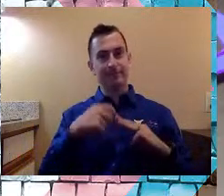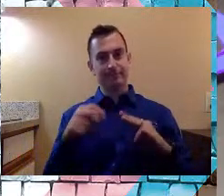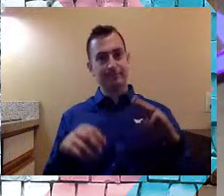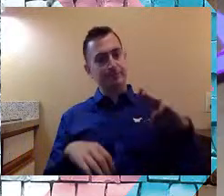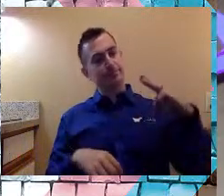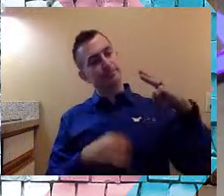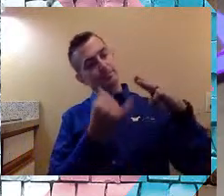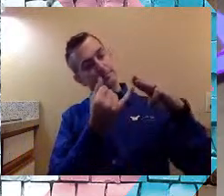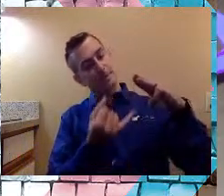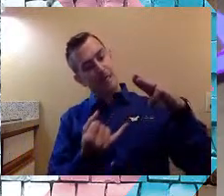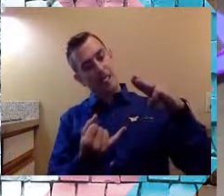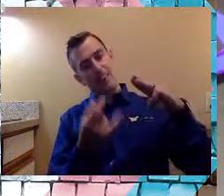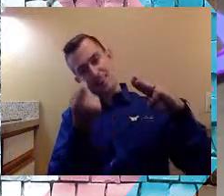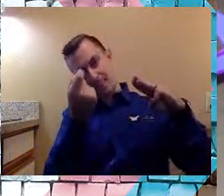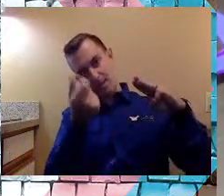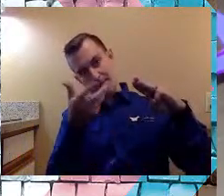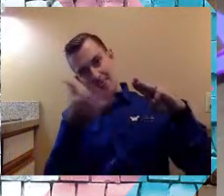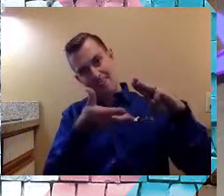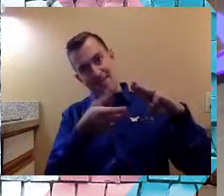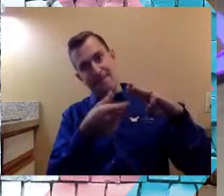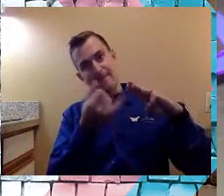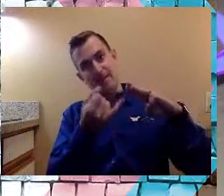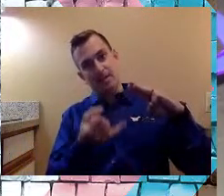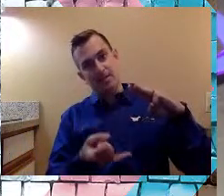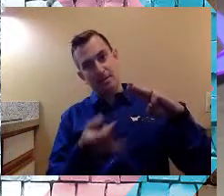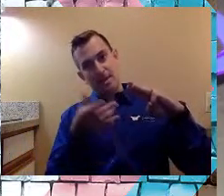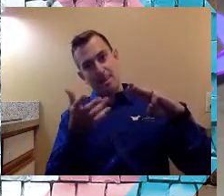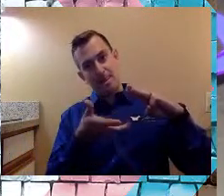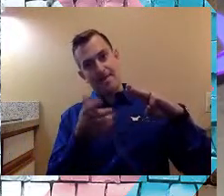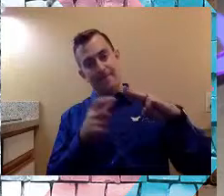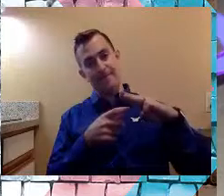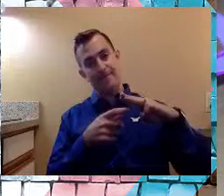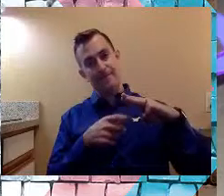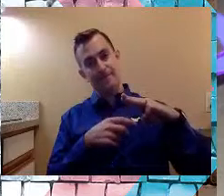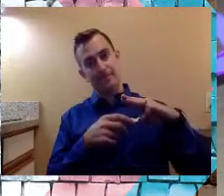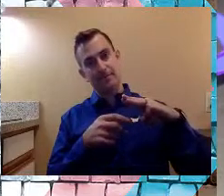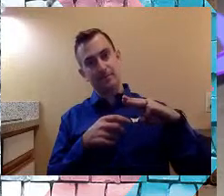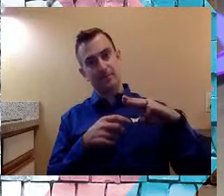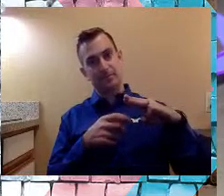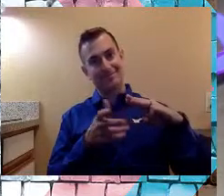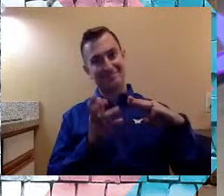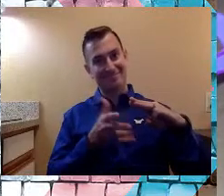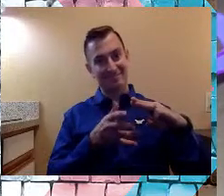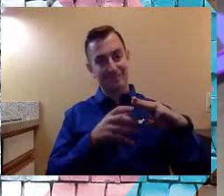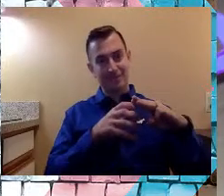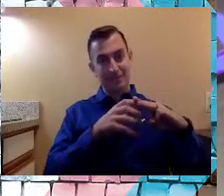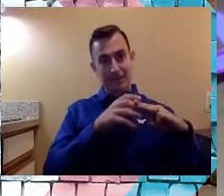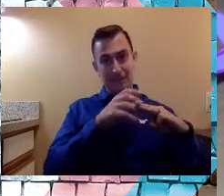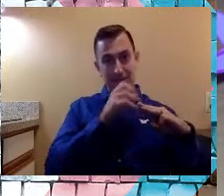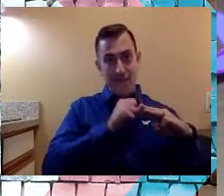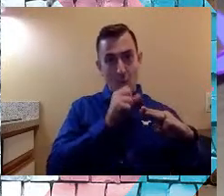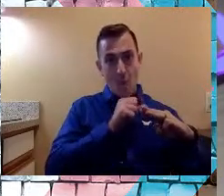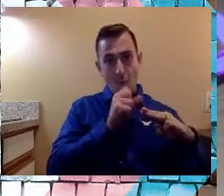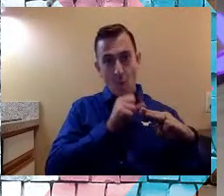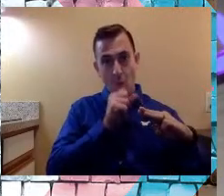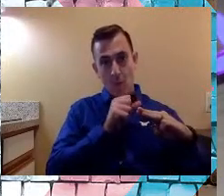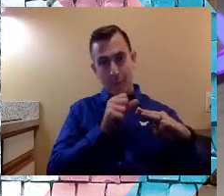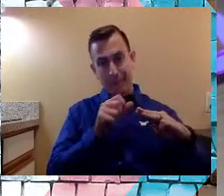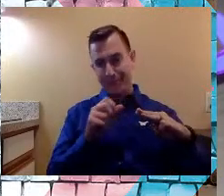I did, and then take a piece, it can be the same color, but I have another piece of yarn. Take another piece of